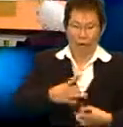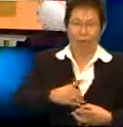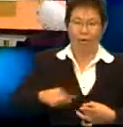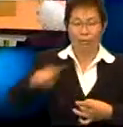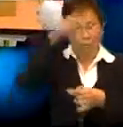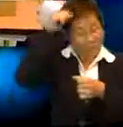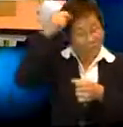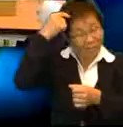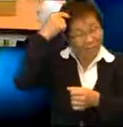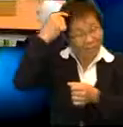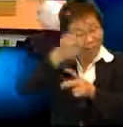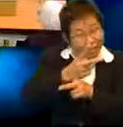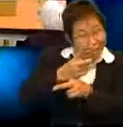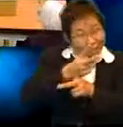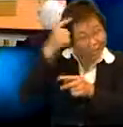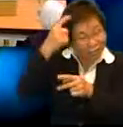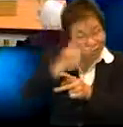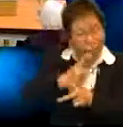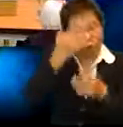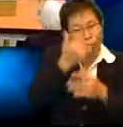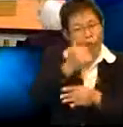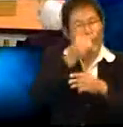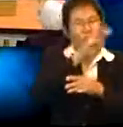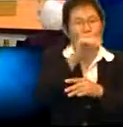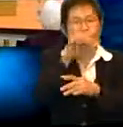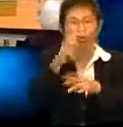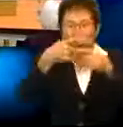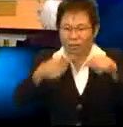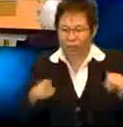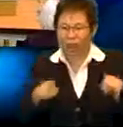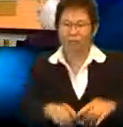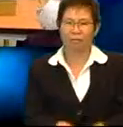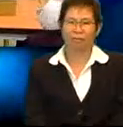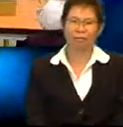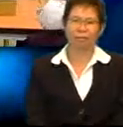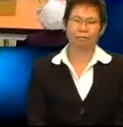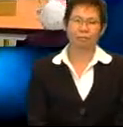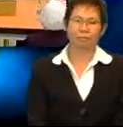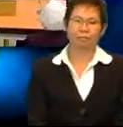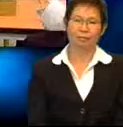I would like you to think carefully why the modes are different.